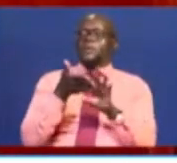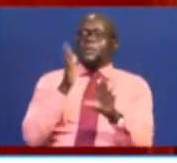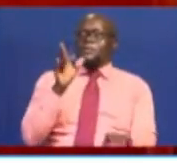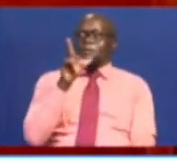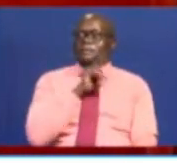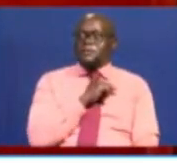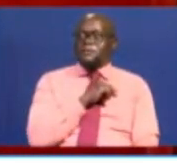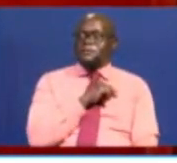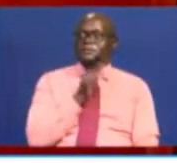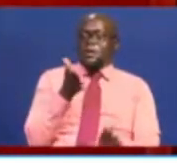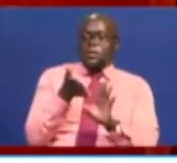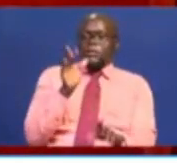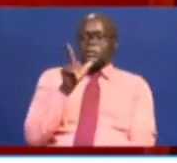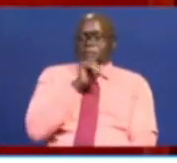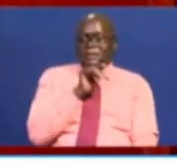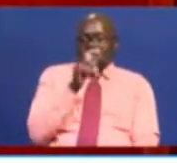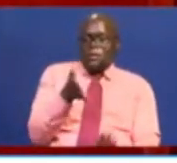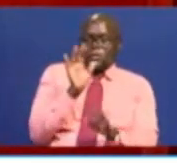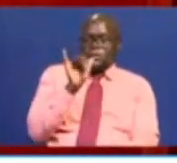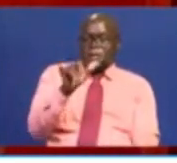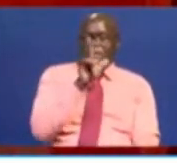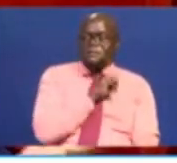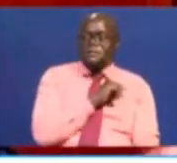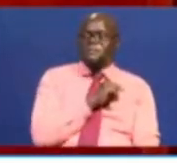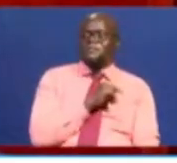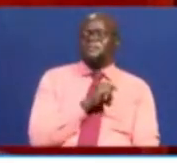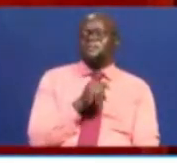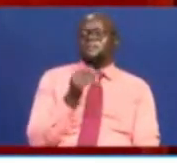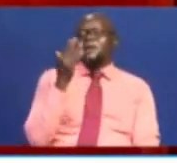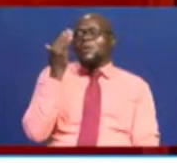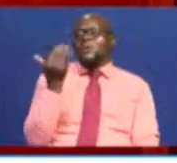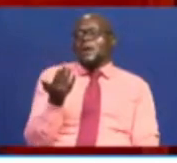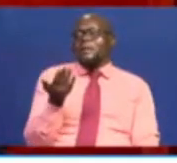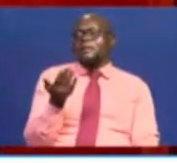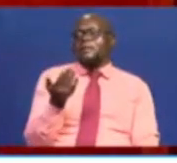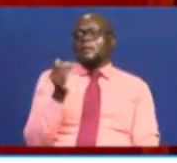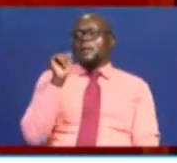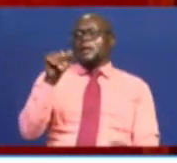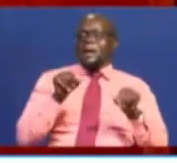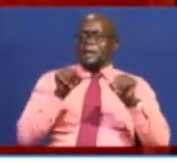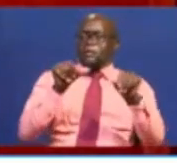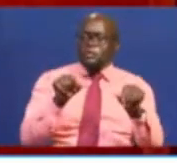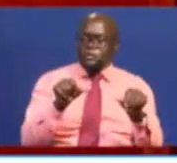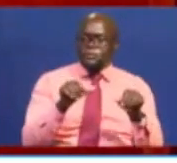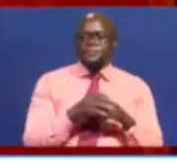it. I am withdrawing it. Why, Mr. Speaker, can order, I continue? Order,